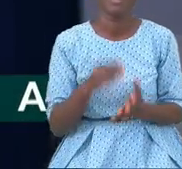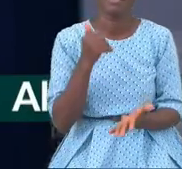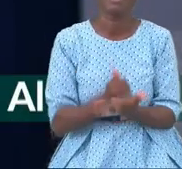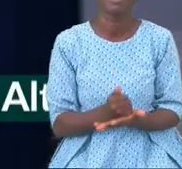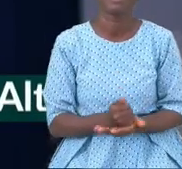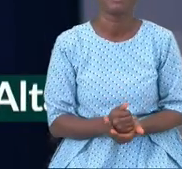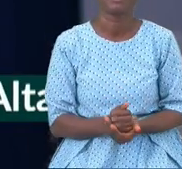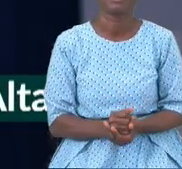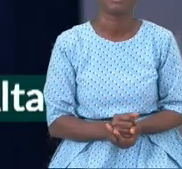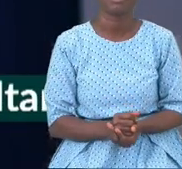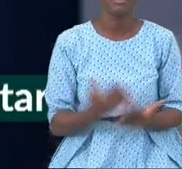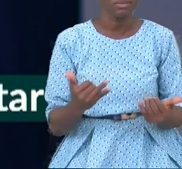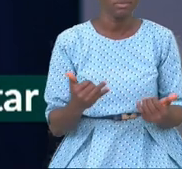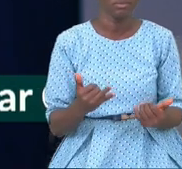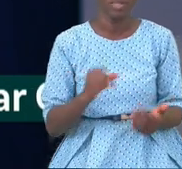tell the Lord what that your problem is.